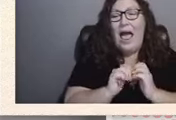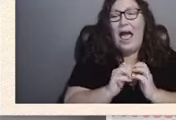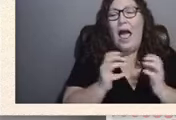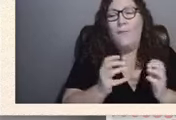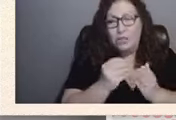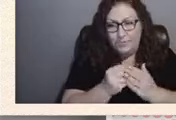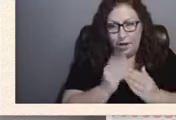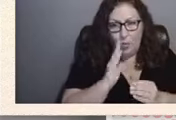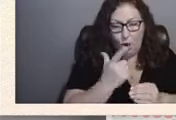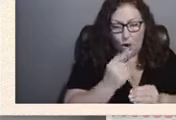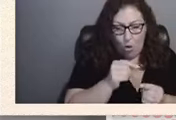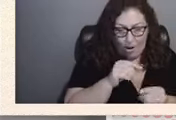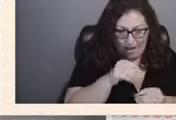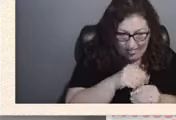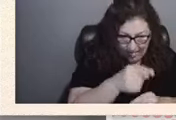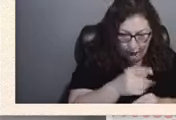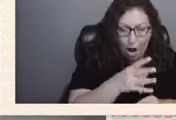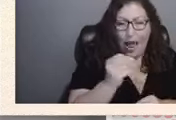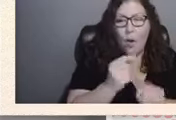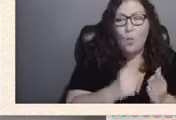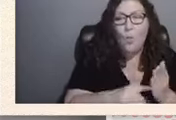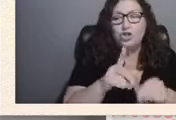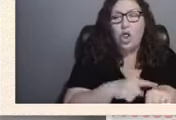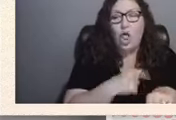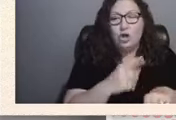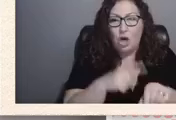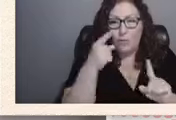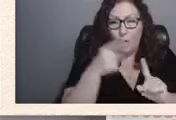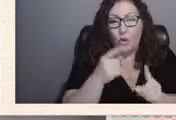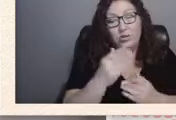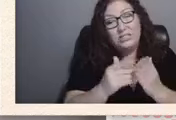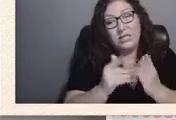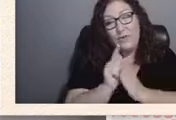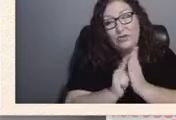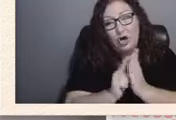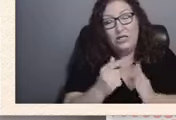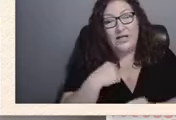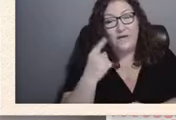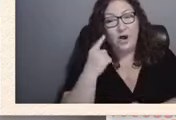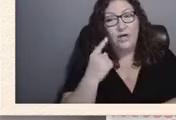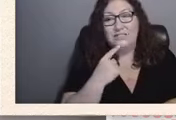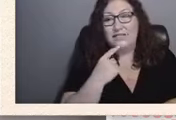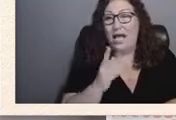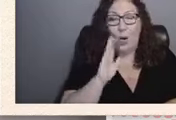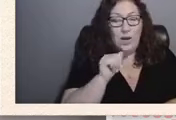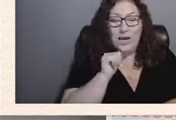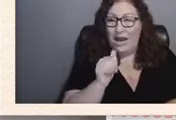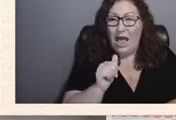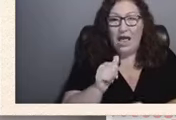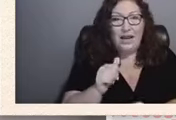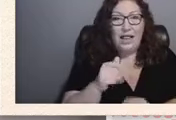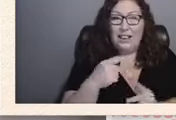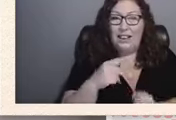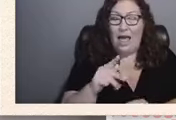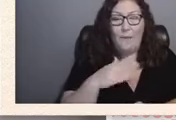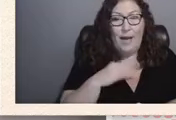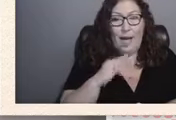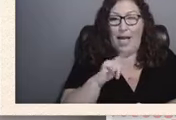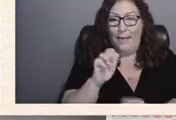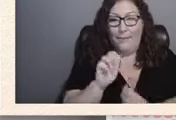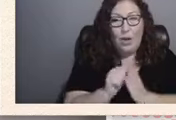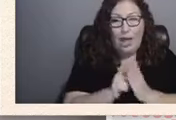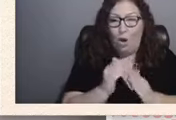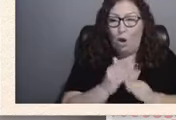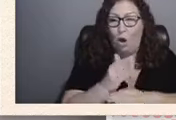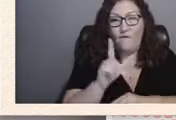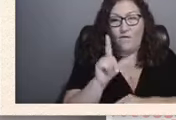what's the long-term goal. Some attorneys I've heard say, I want to let my ABLE account go over 20, 30,000. Some